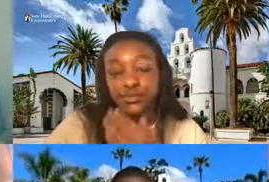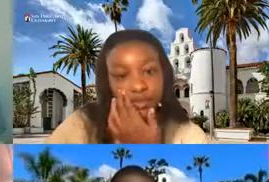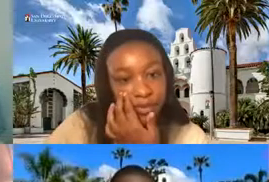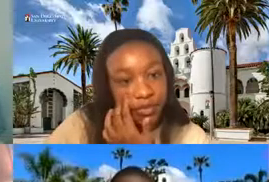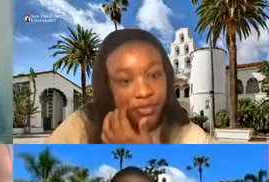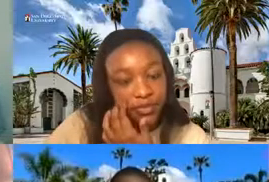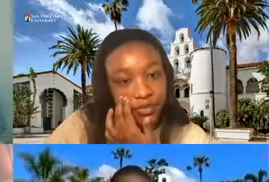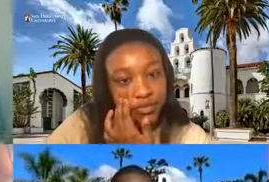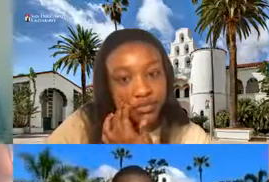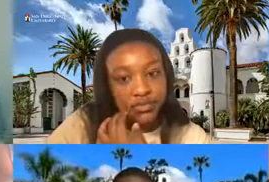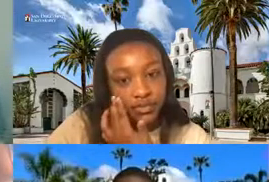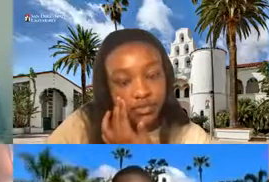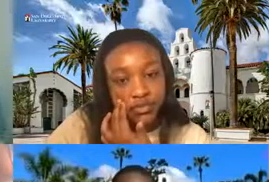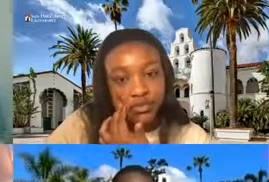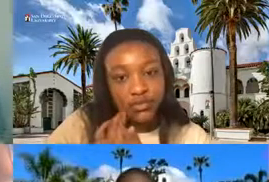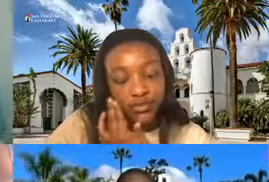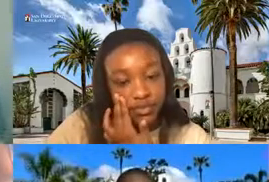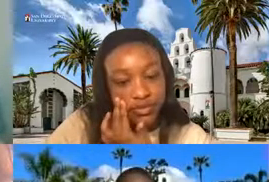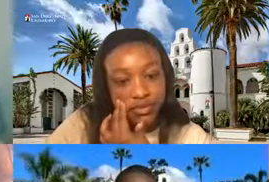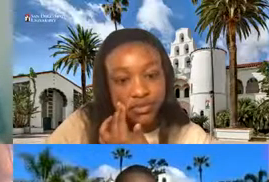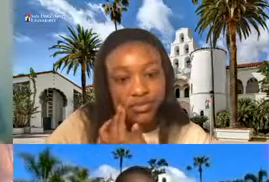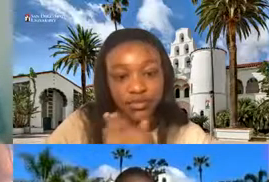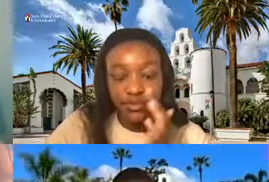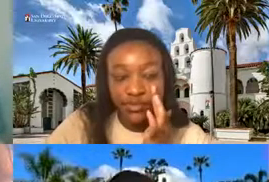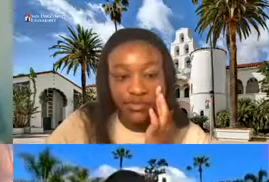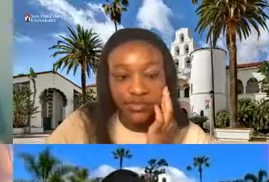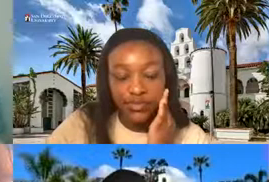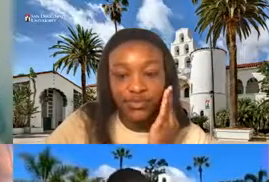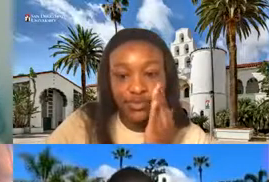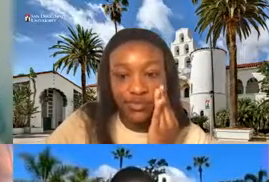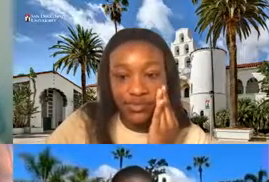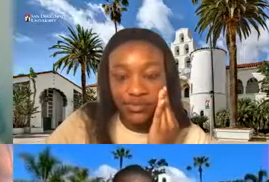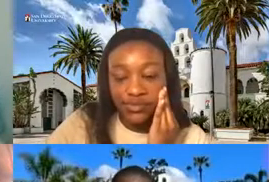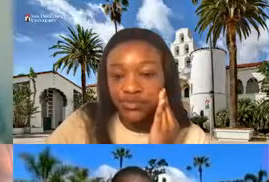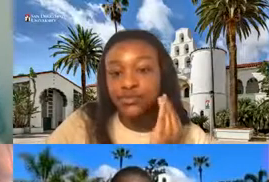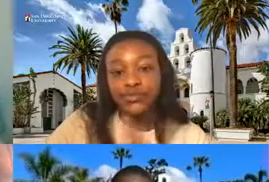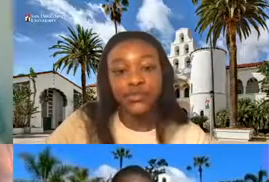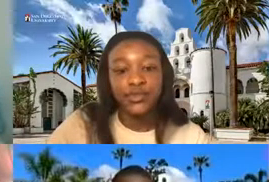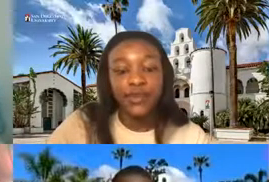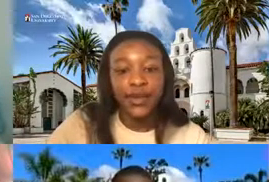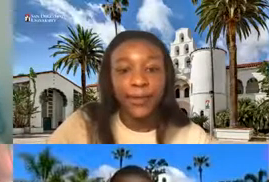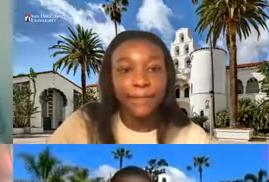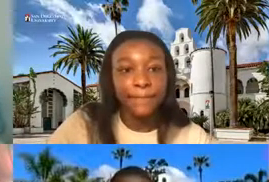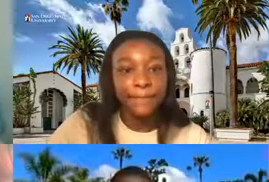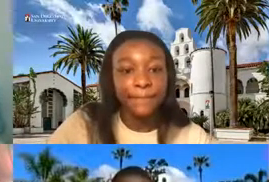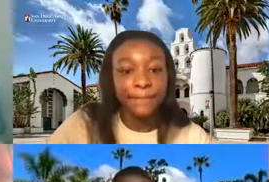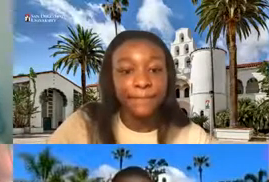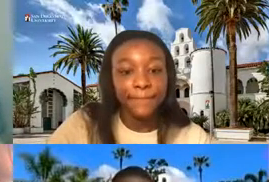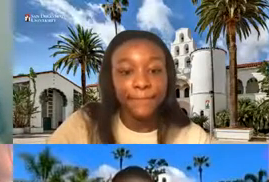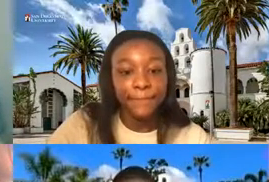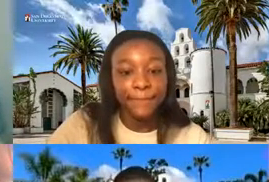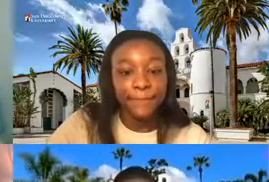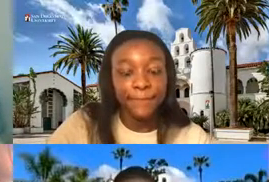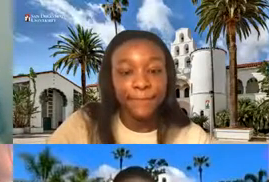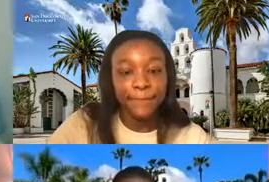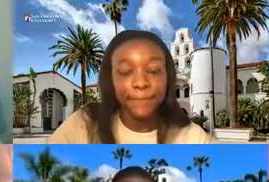the good grades we got the prior week, so it's just motivating. Like, not only is it comforting to be around people that look like you and that you come close with, but it also